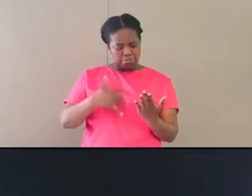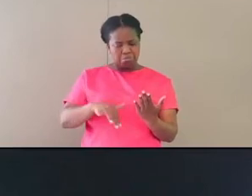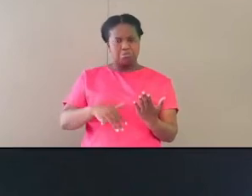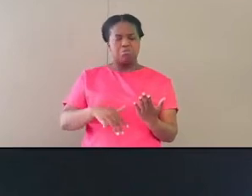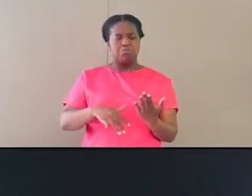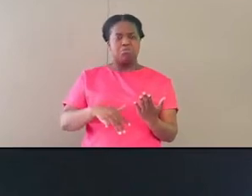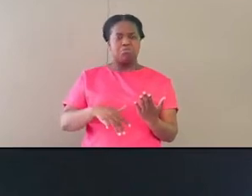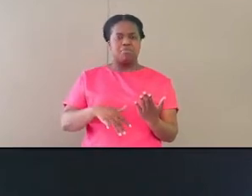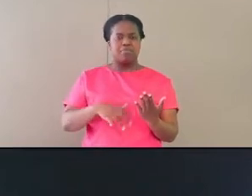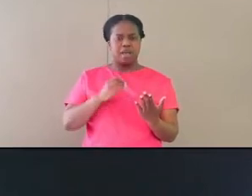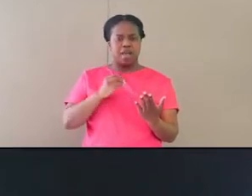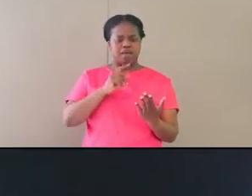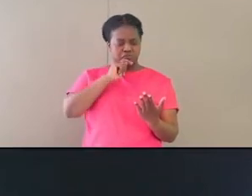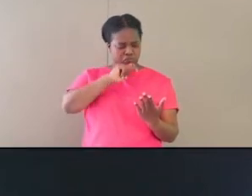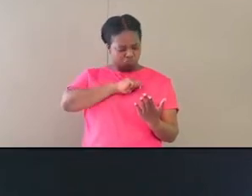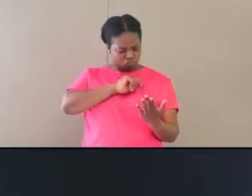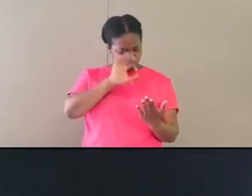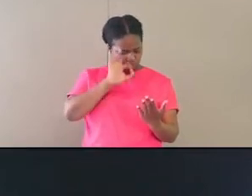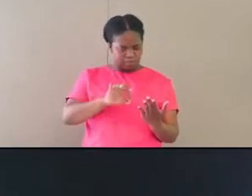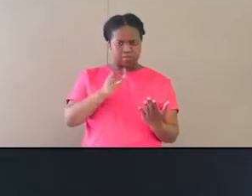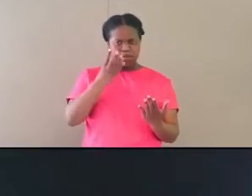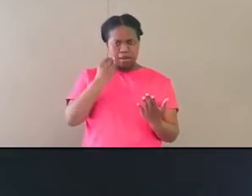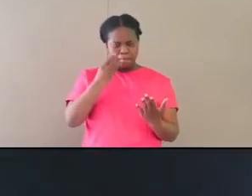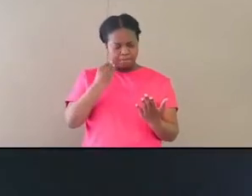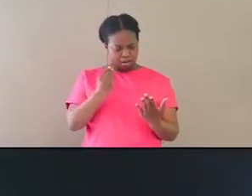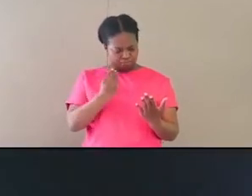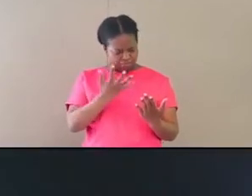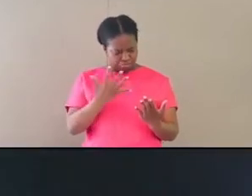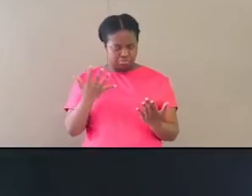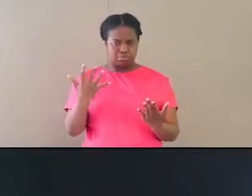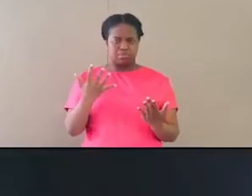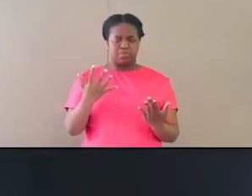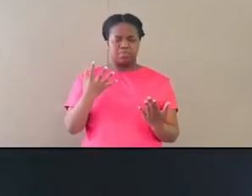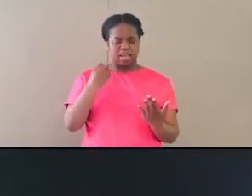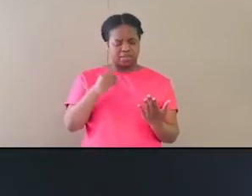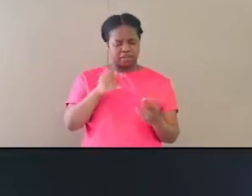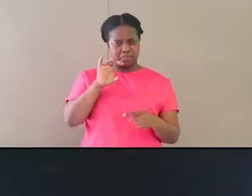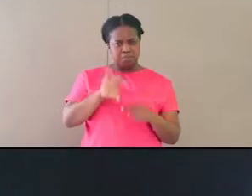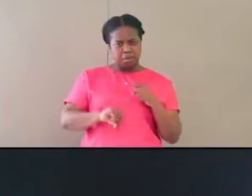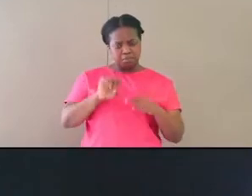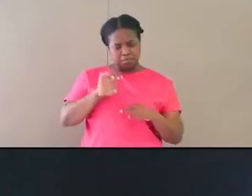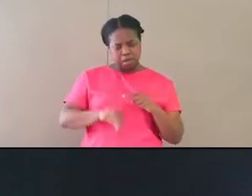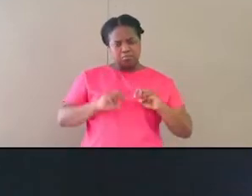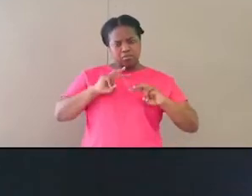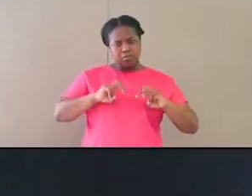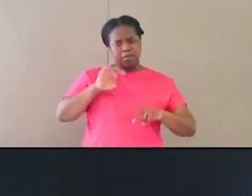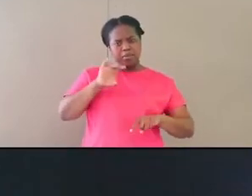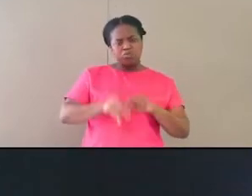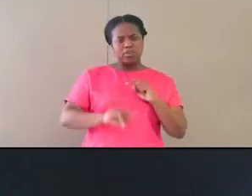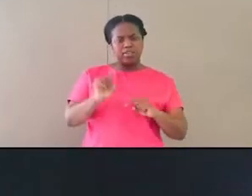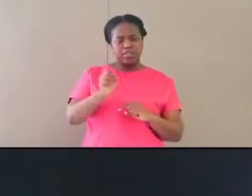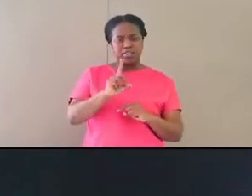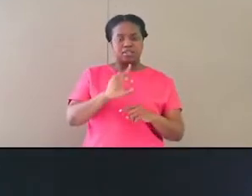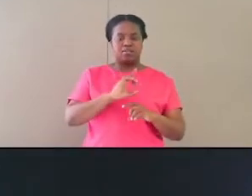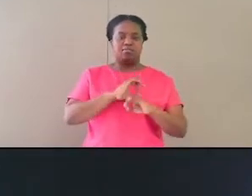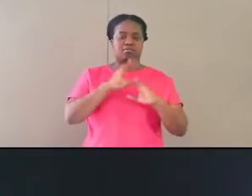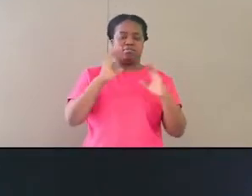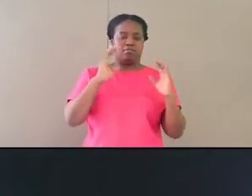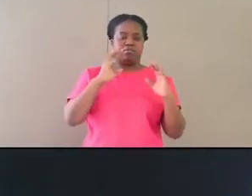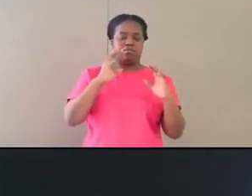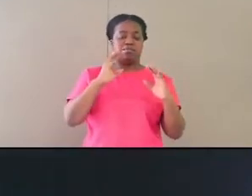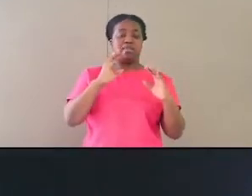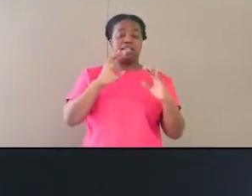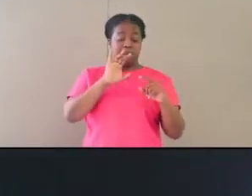facts and figures it has the findings specific findings and it has the